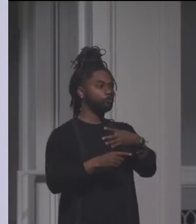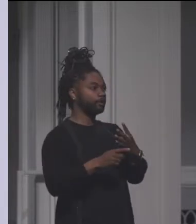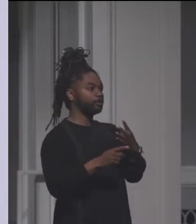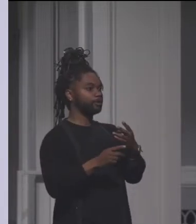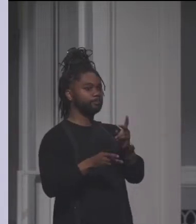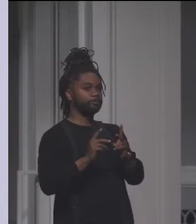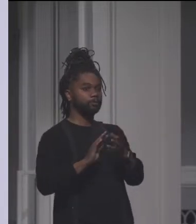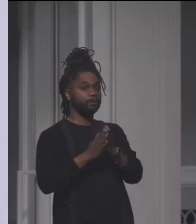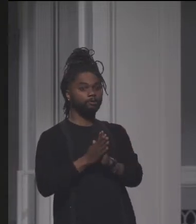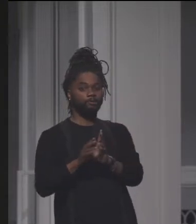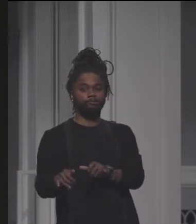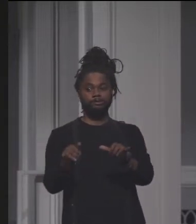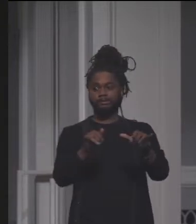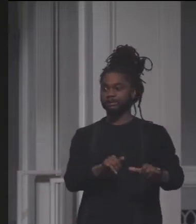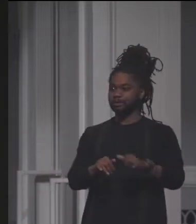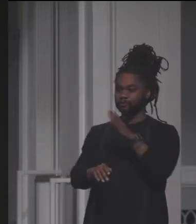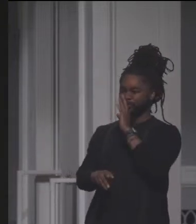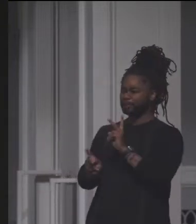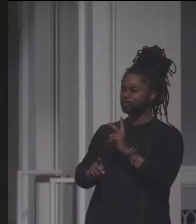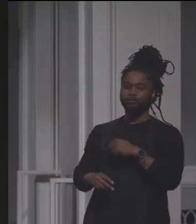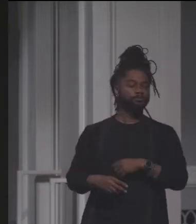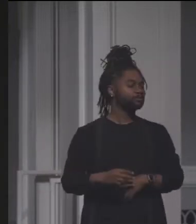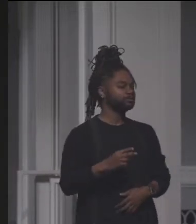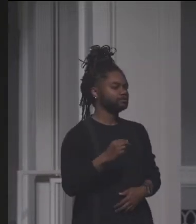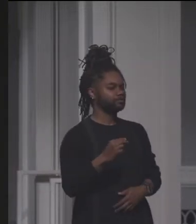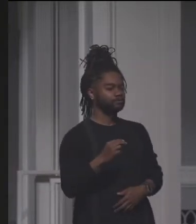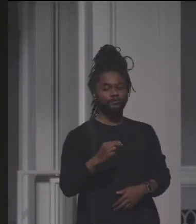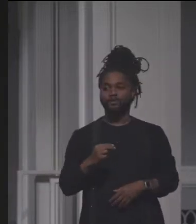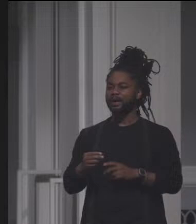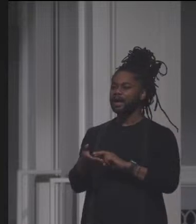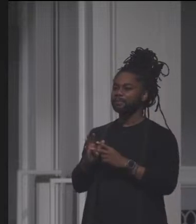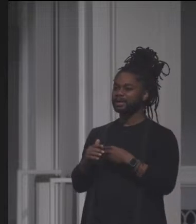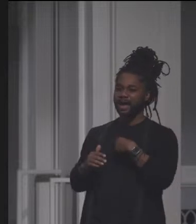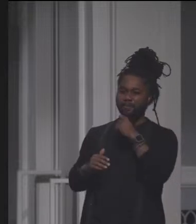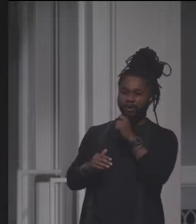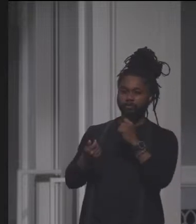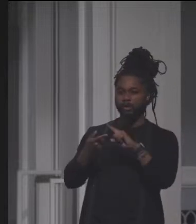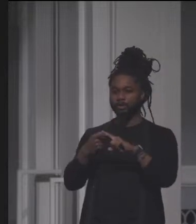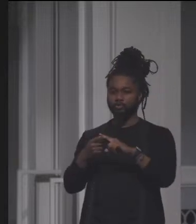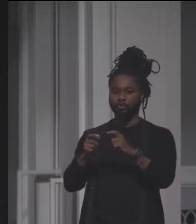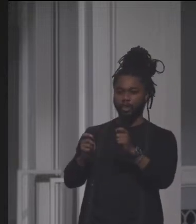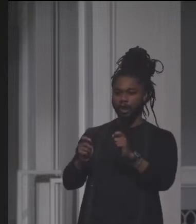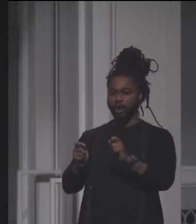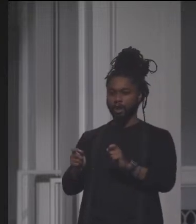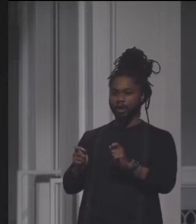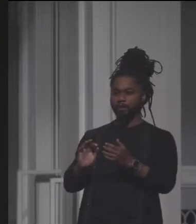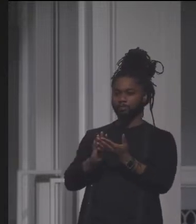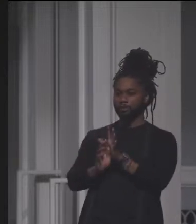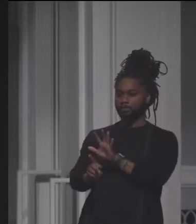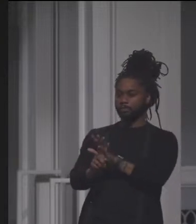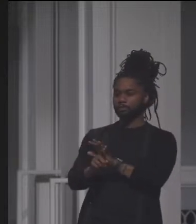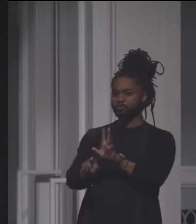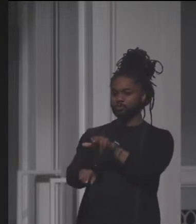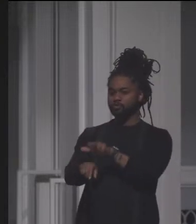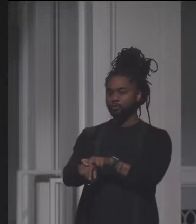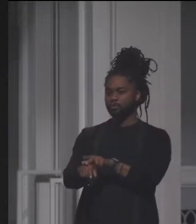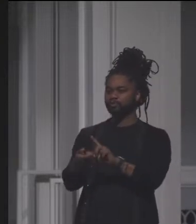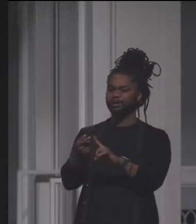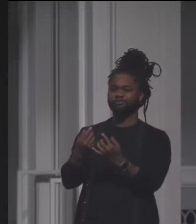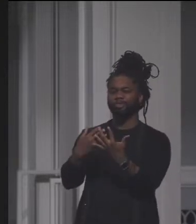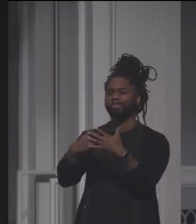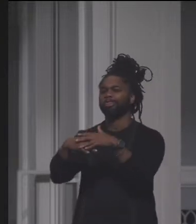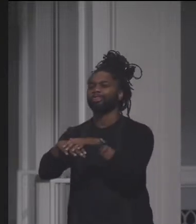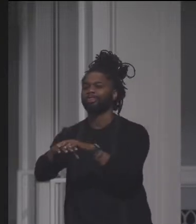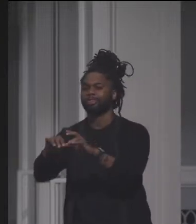same. No. Okay. I'm not normalizing as in unifying and making everybody the